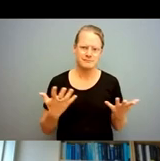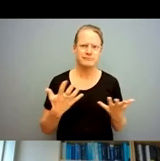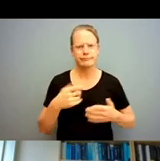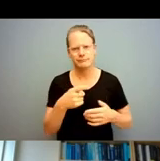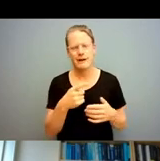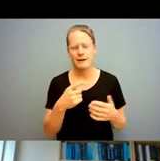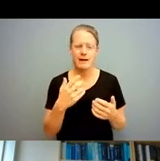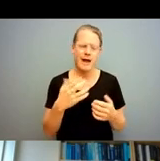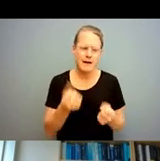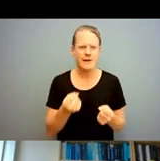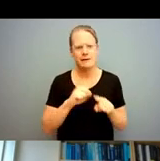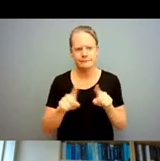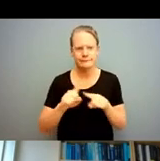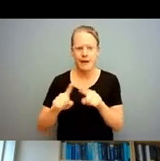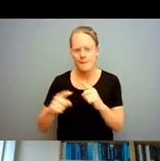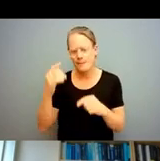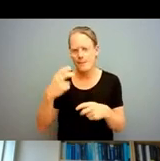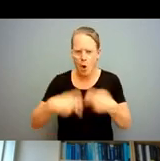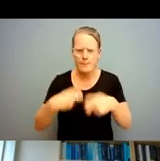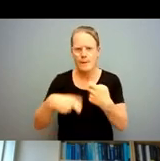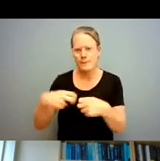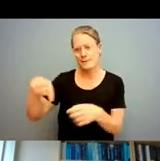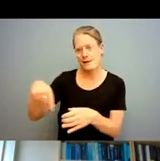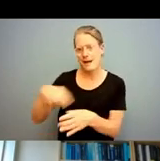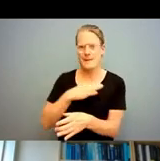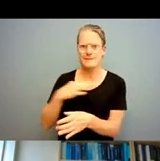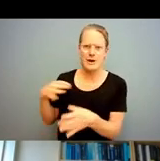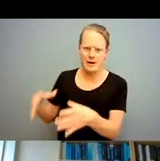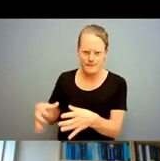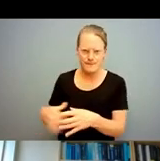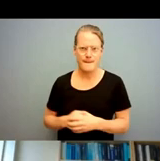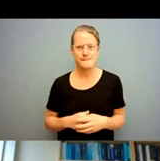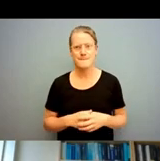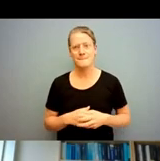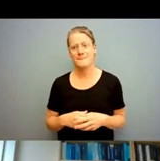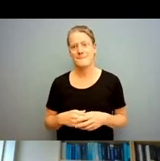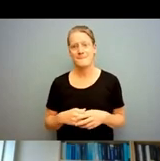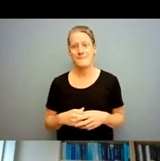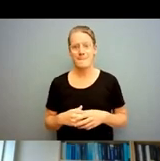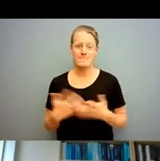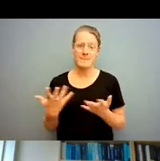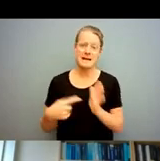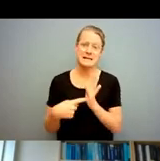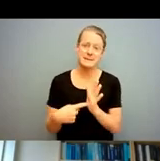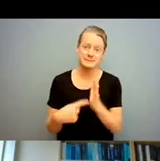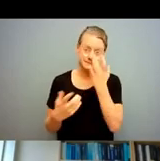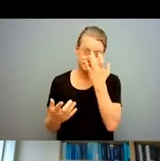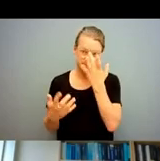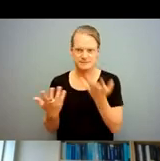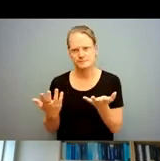to different forms of controversial development projects in Indigenous peoples